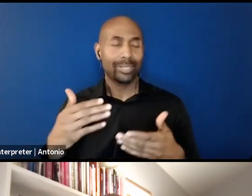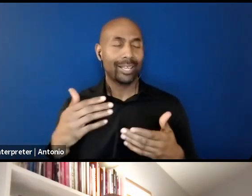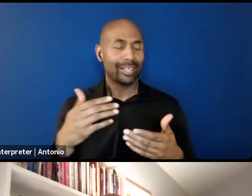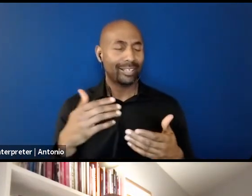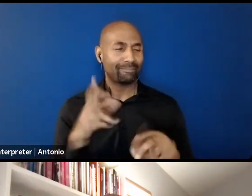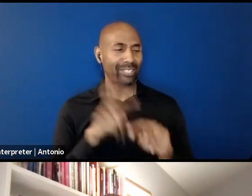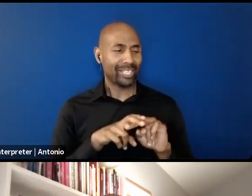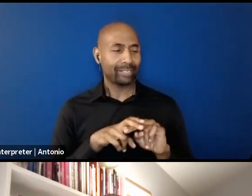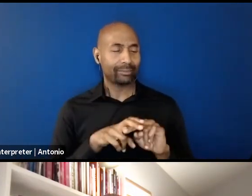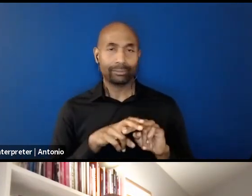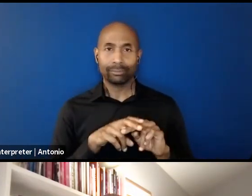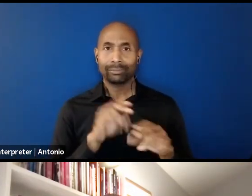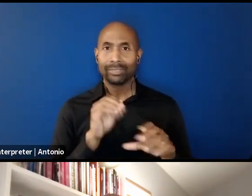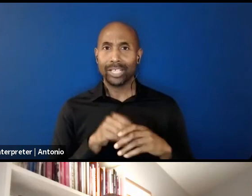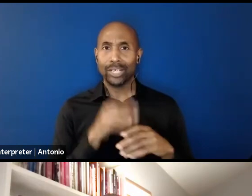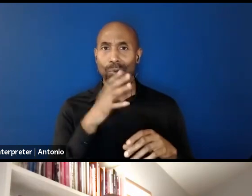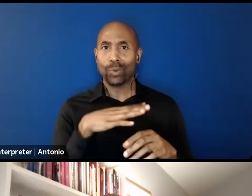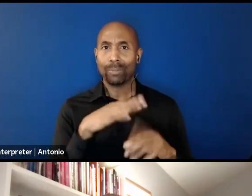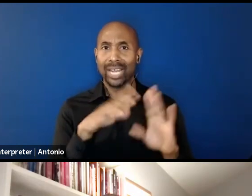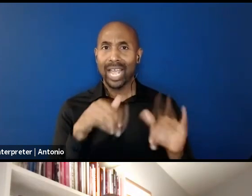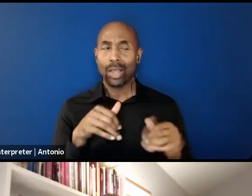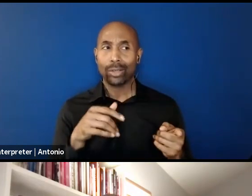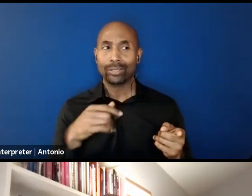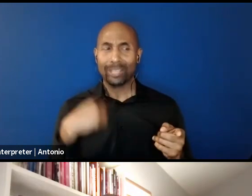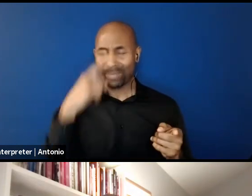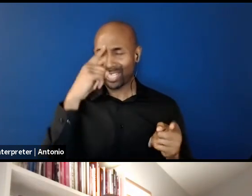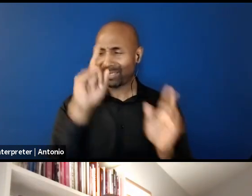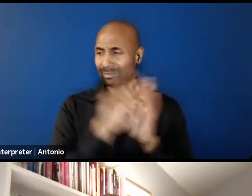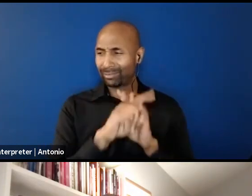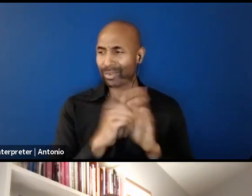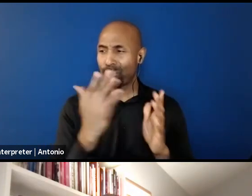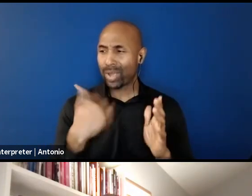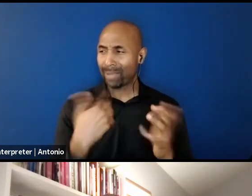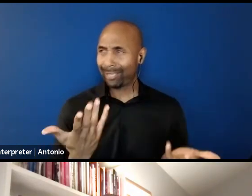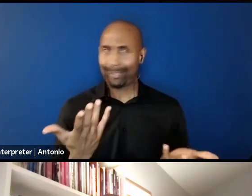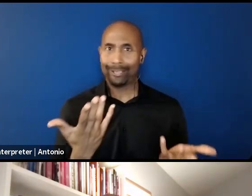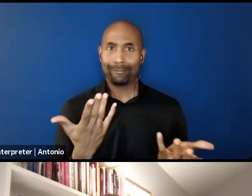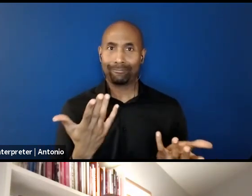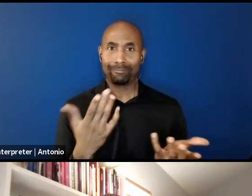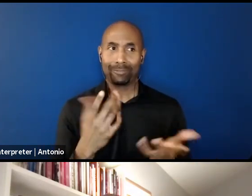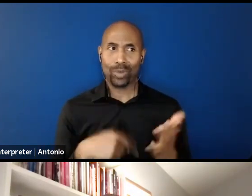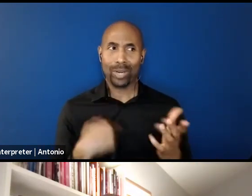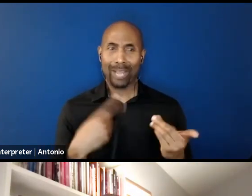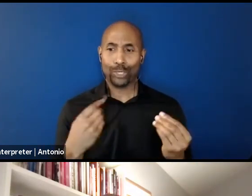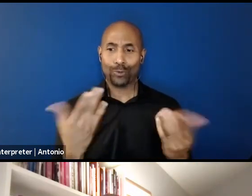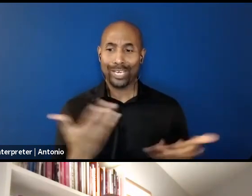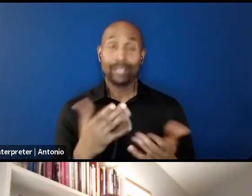in this woman's house? being ignored. That's another story.